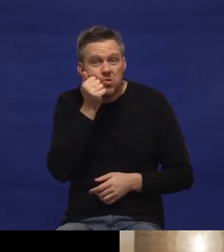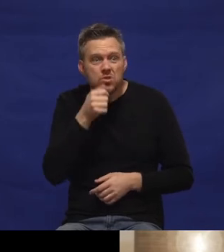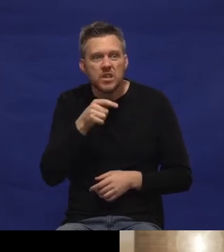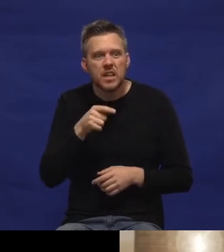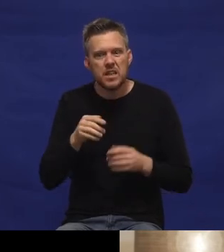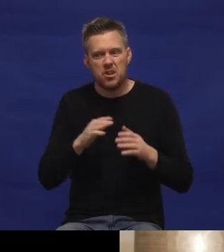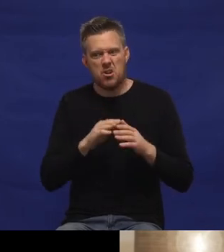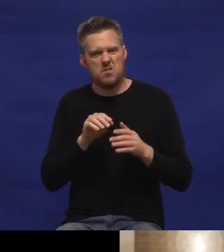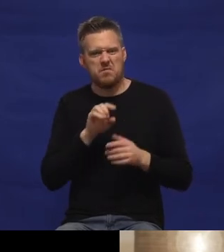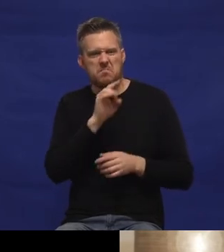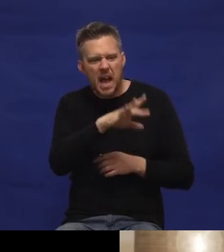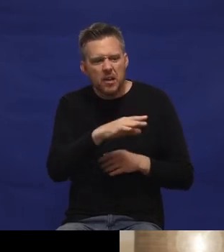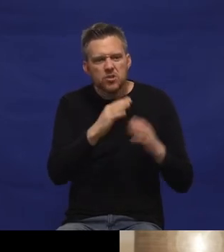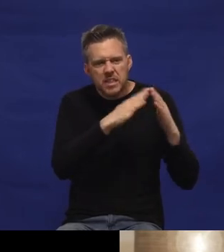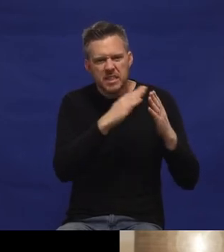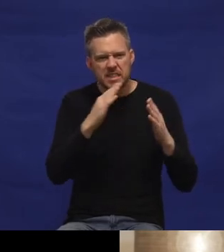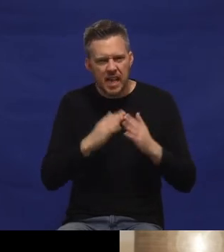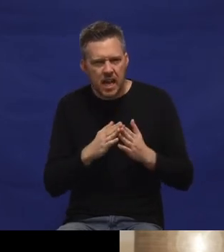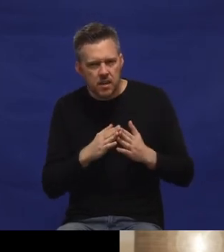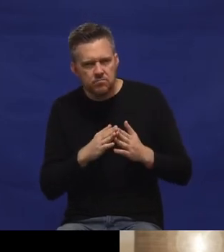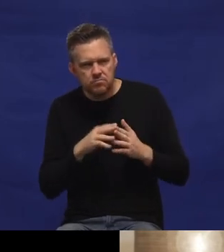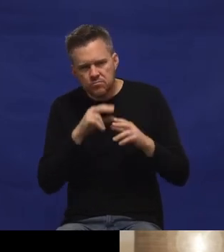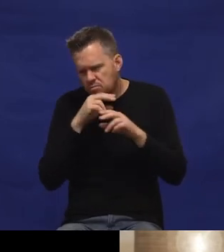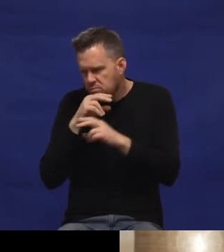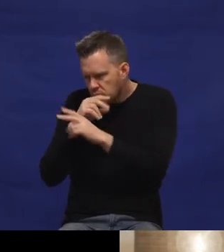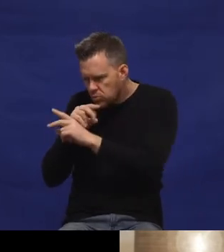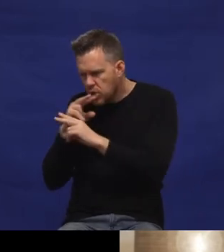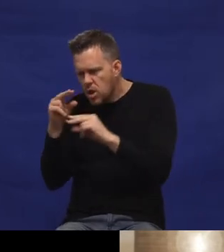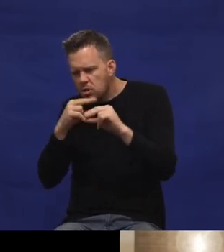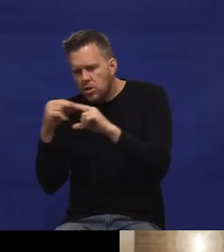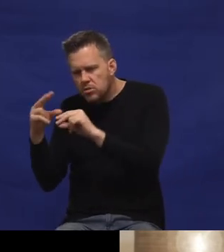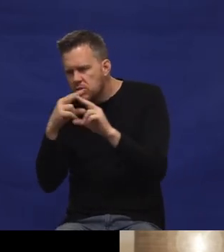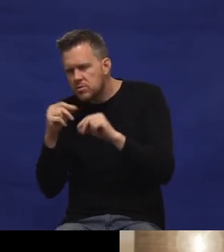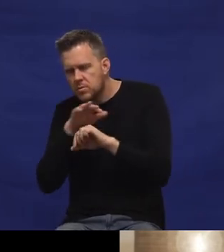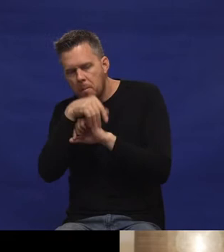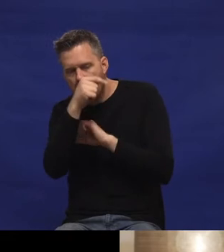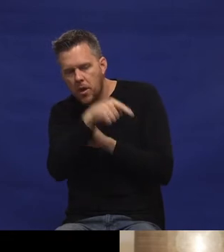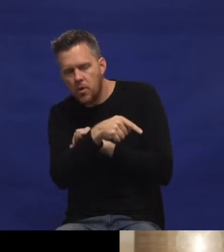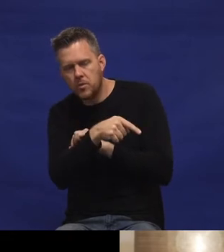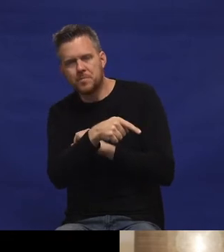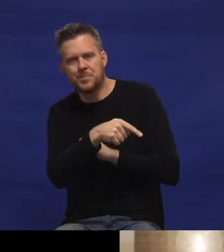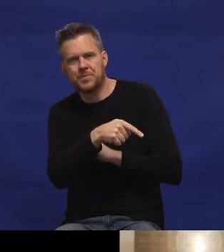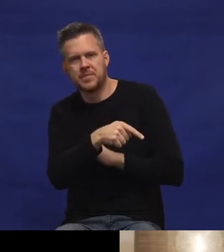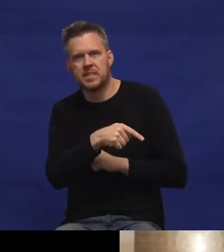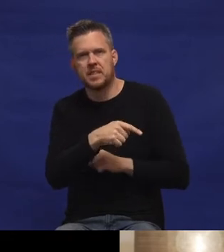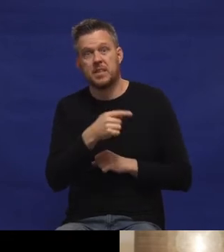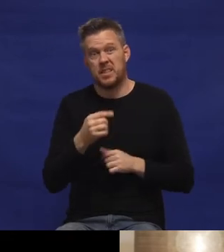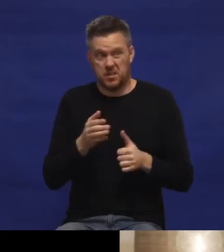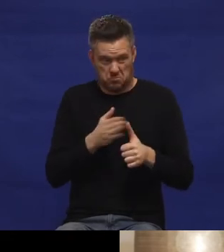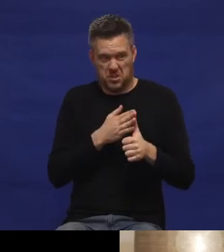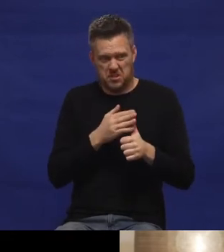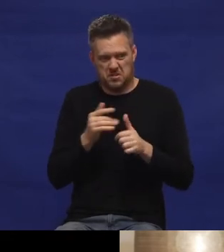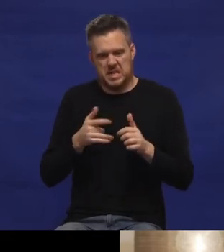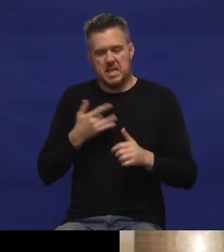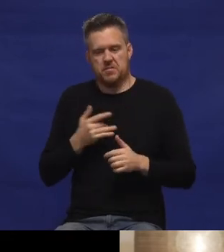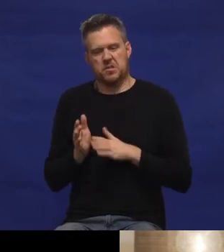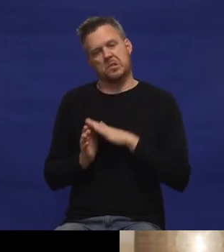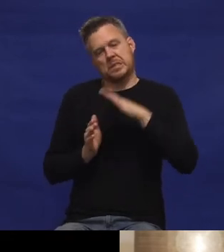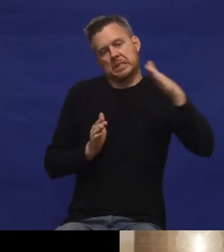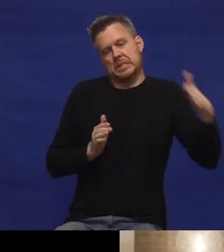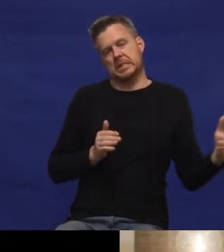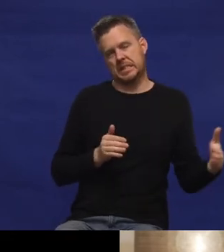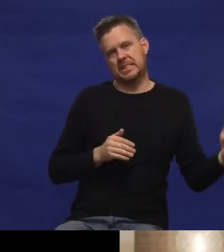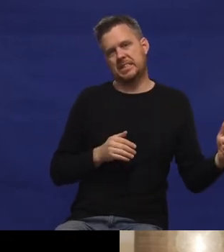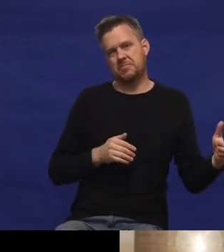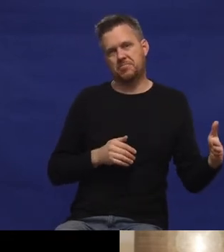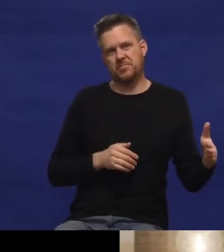on the outskirts of the town, being whispered about, being gossiped about, if you will. So A, she was marginalized, living on the city